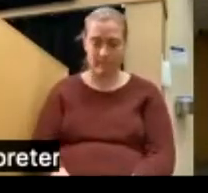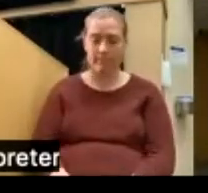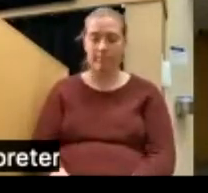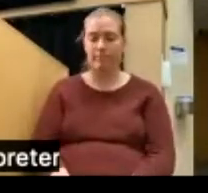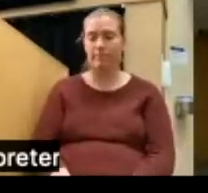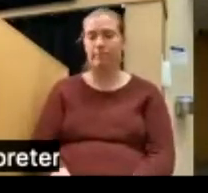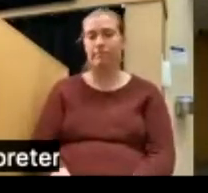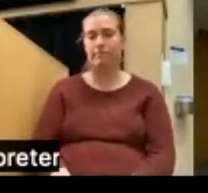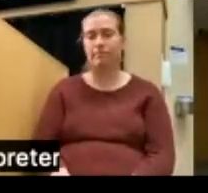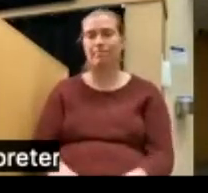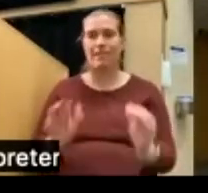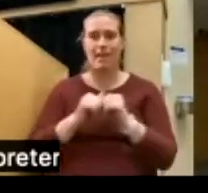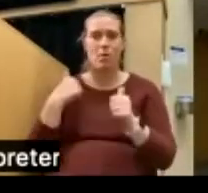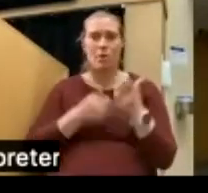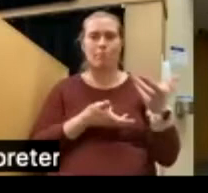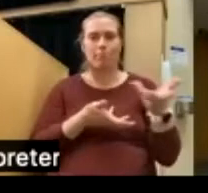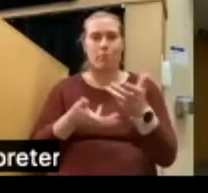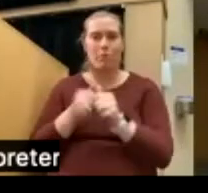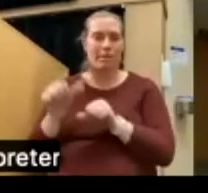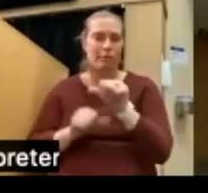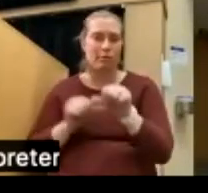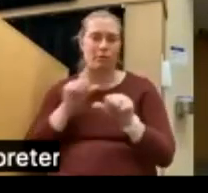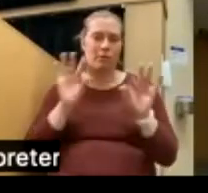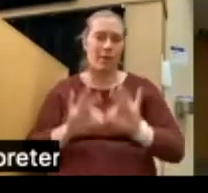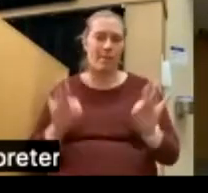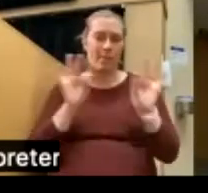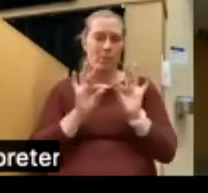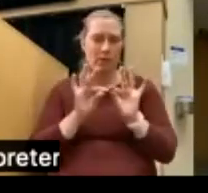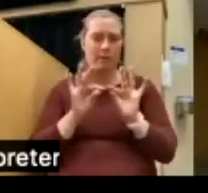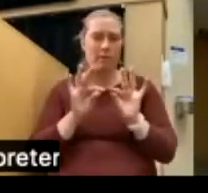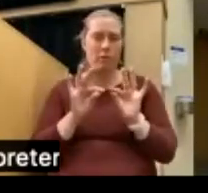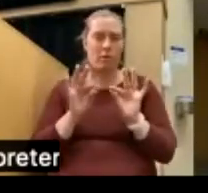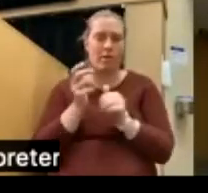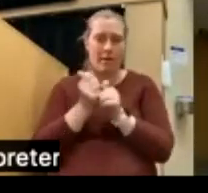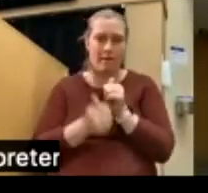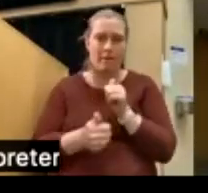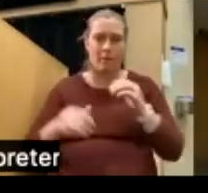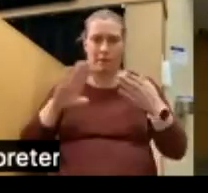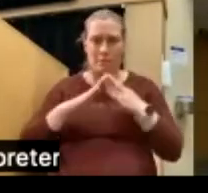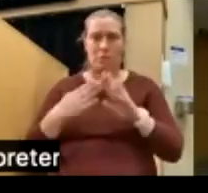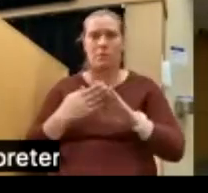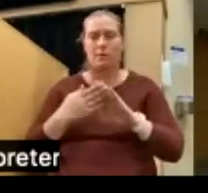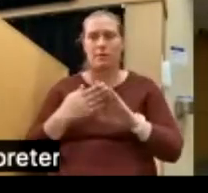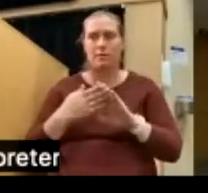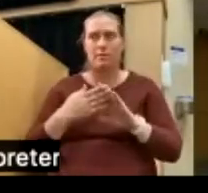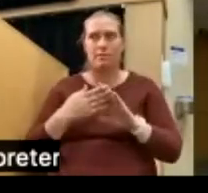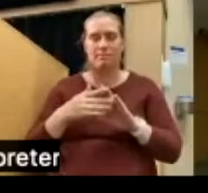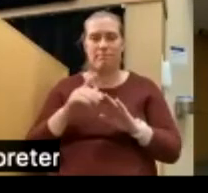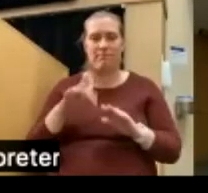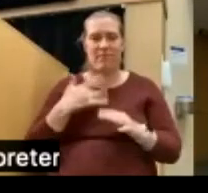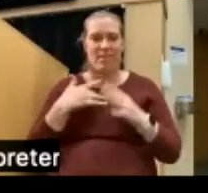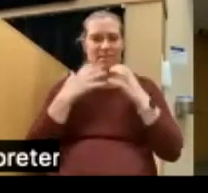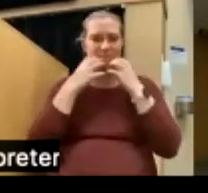and how we treat one another. It's really important for every single human being to feel that